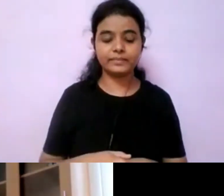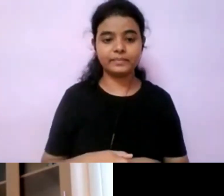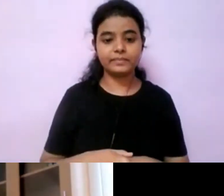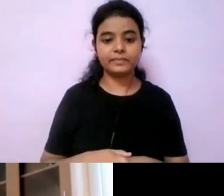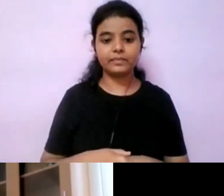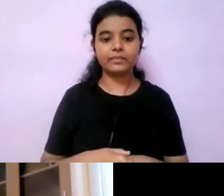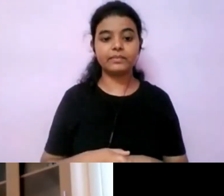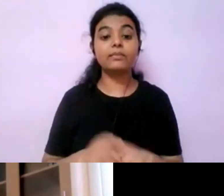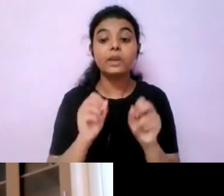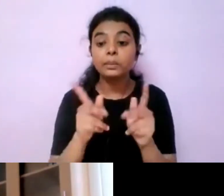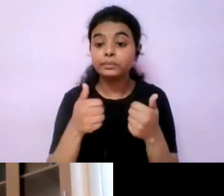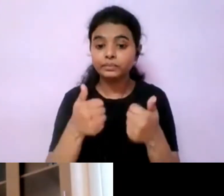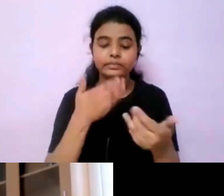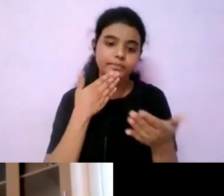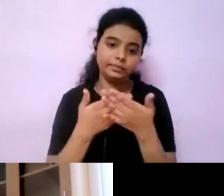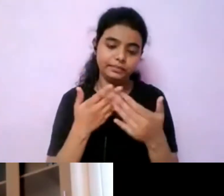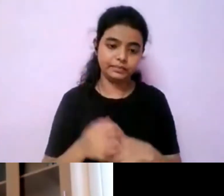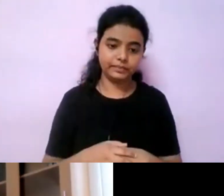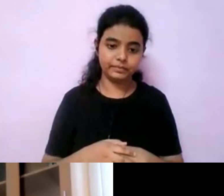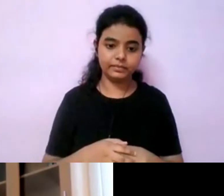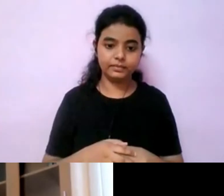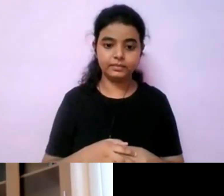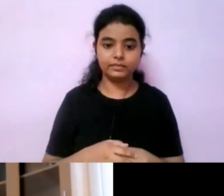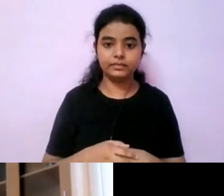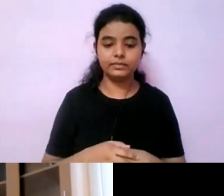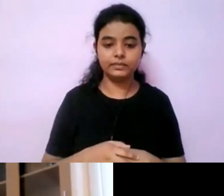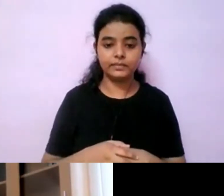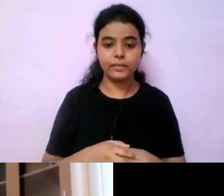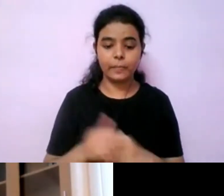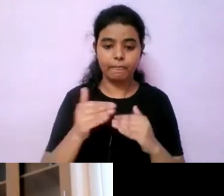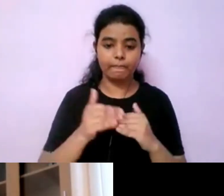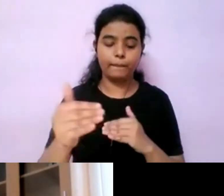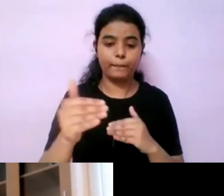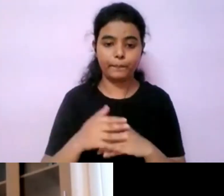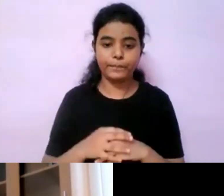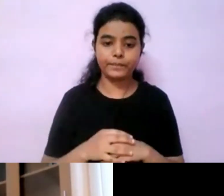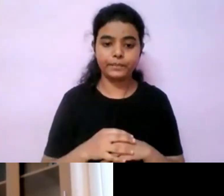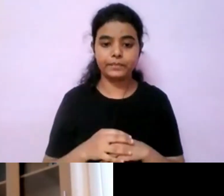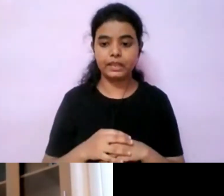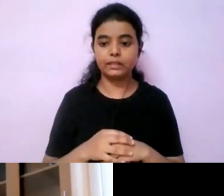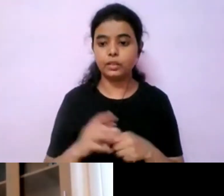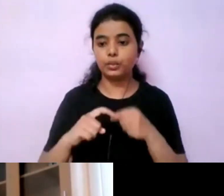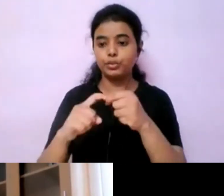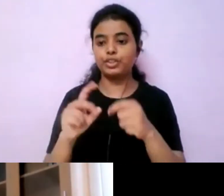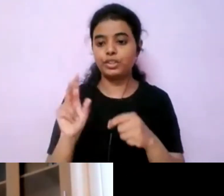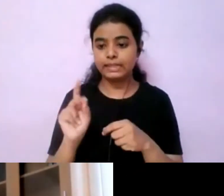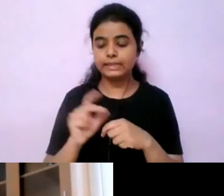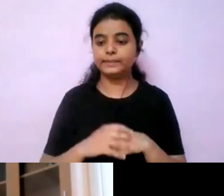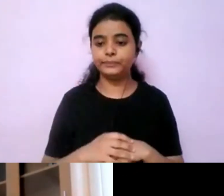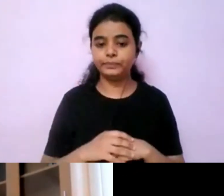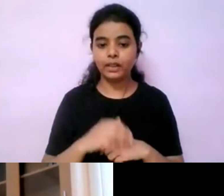All right. Thank you. Let me go on to another question.